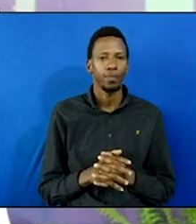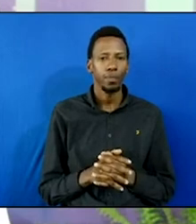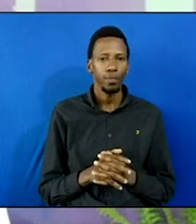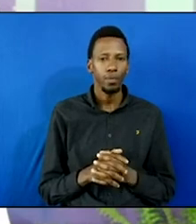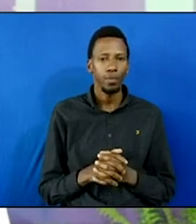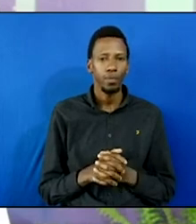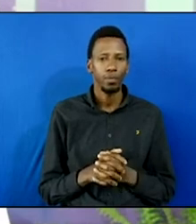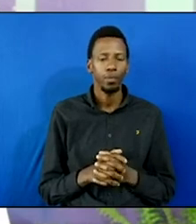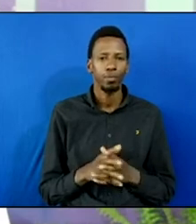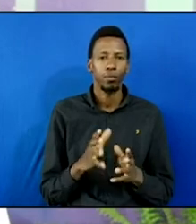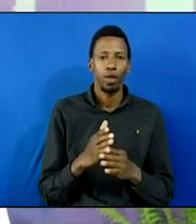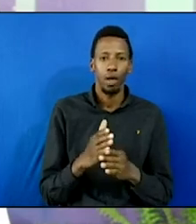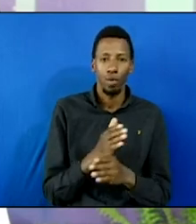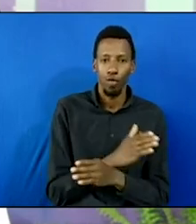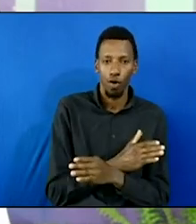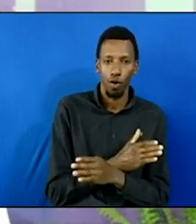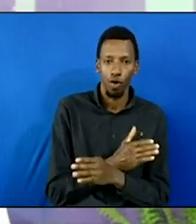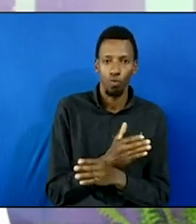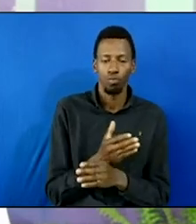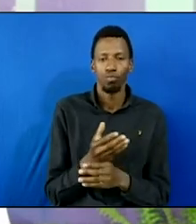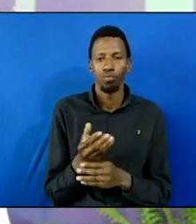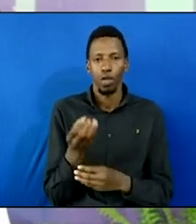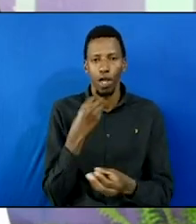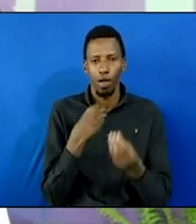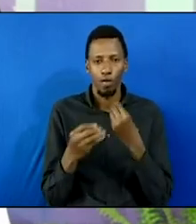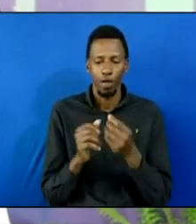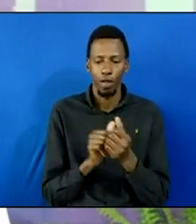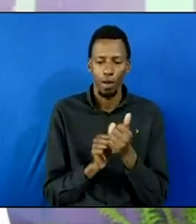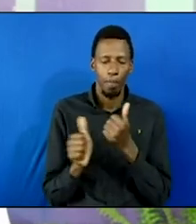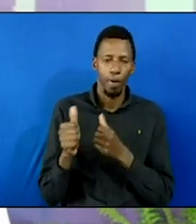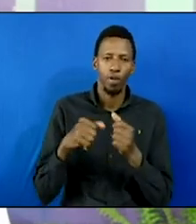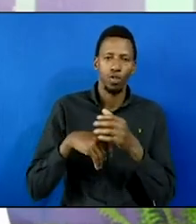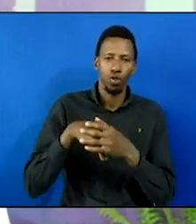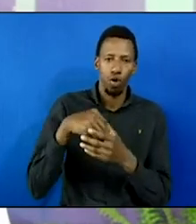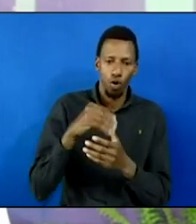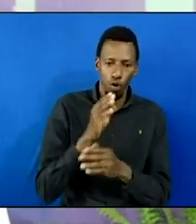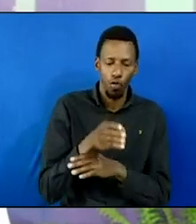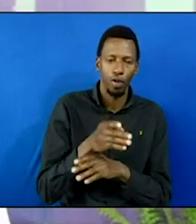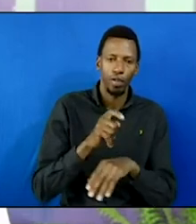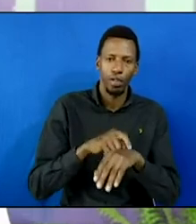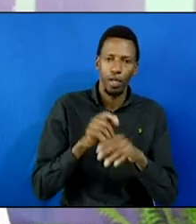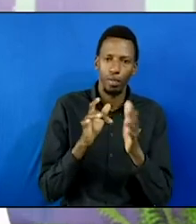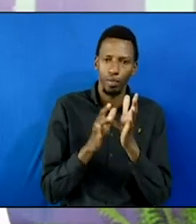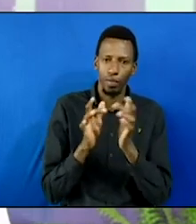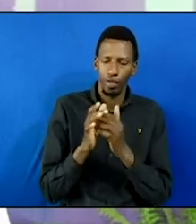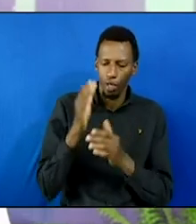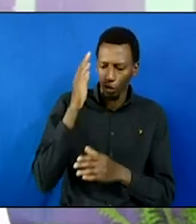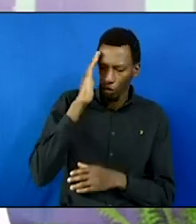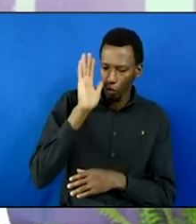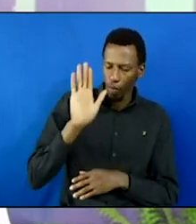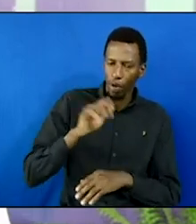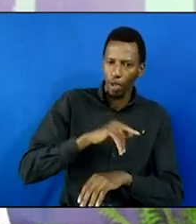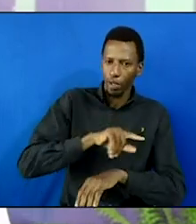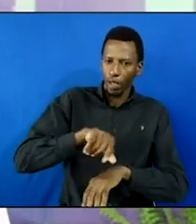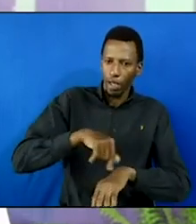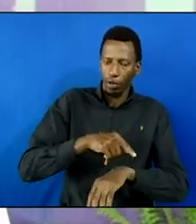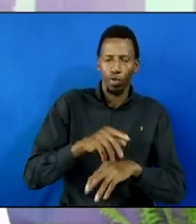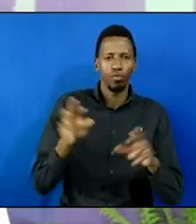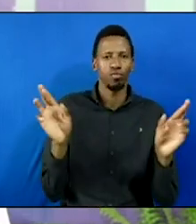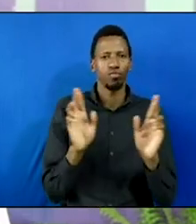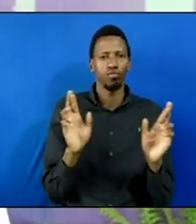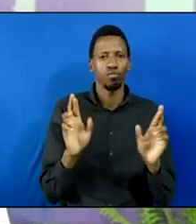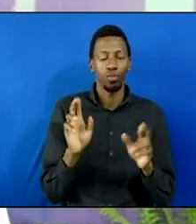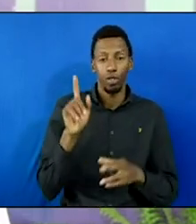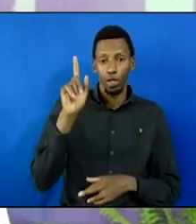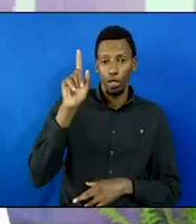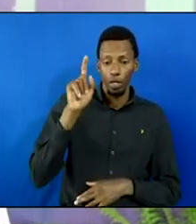Before the feast of the Passover, when Jesus knew that his hour had come